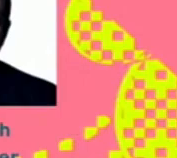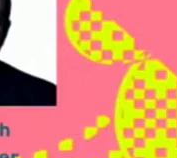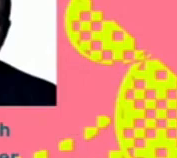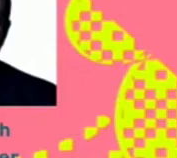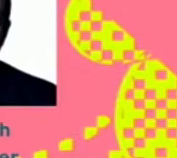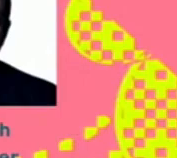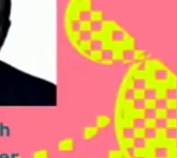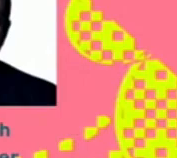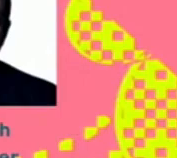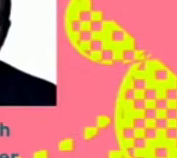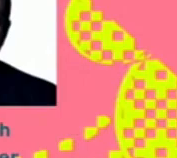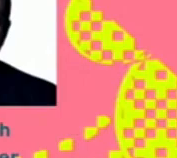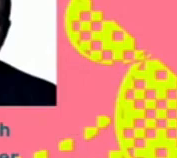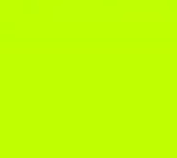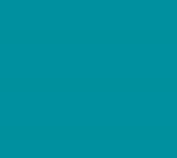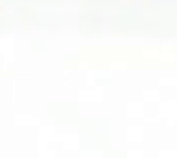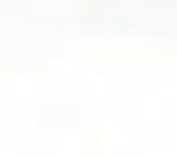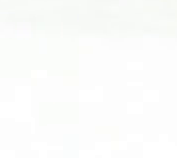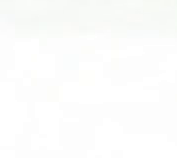Hello.